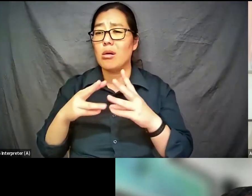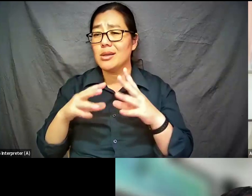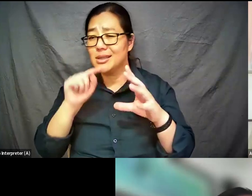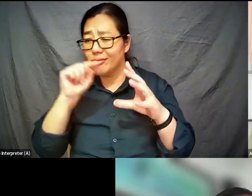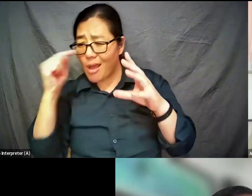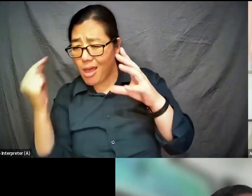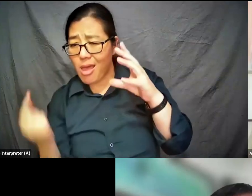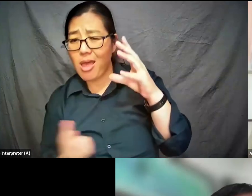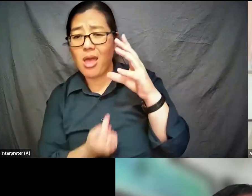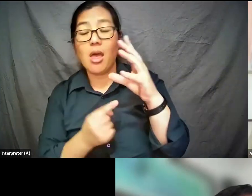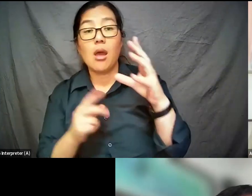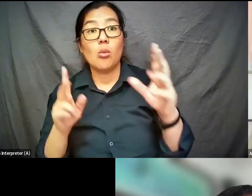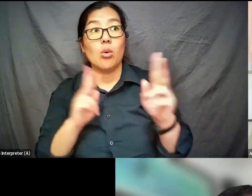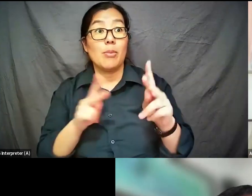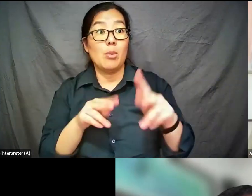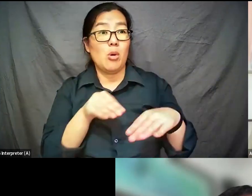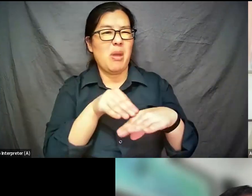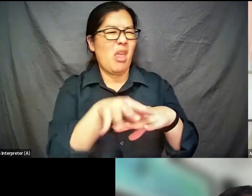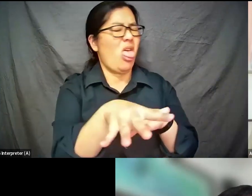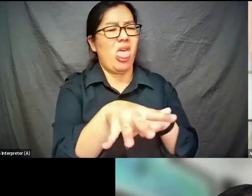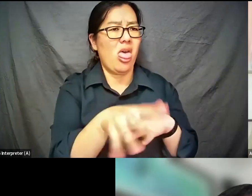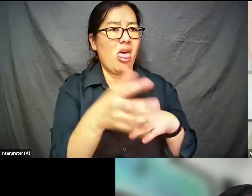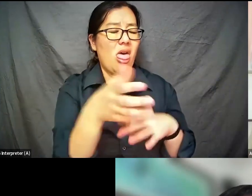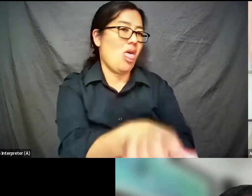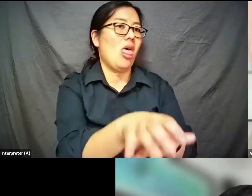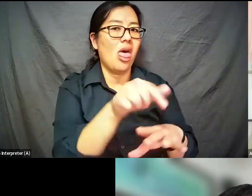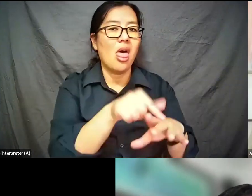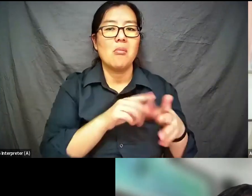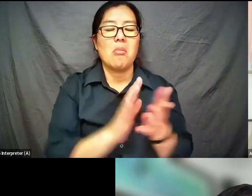was just amazing. So thank you, Lotus.